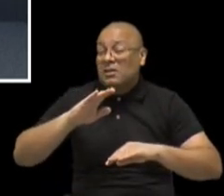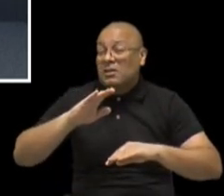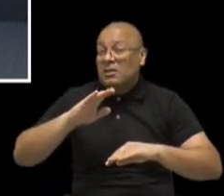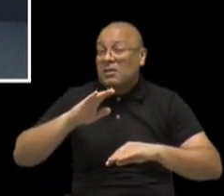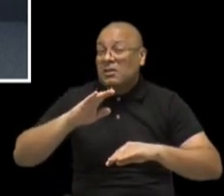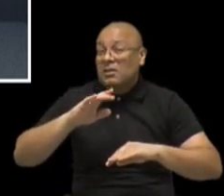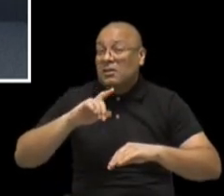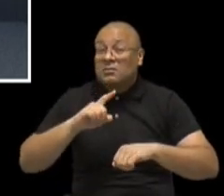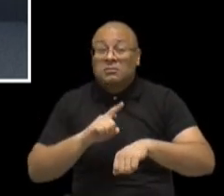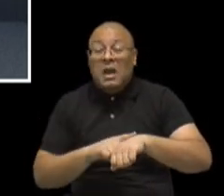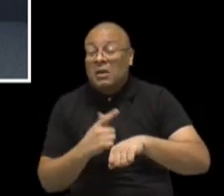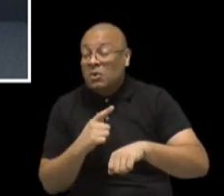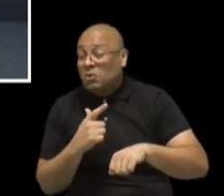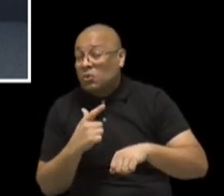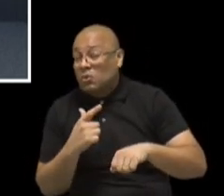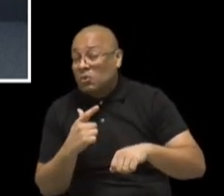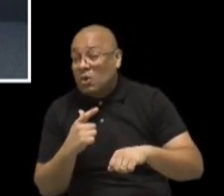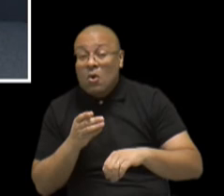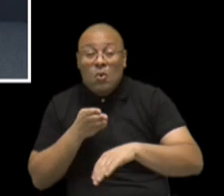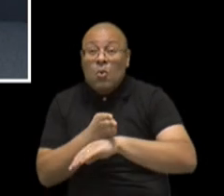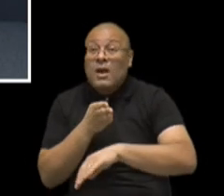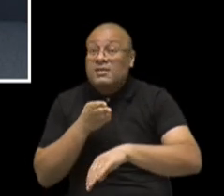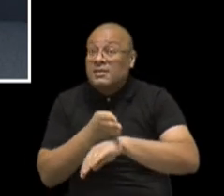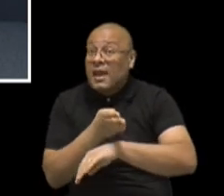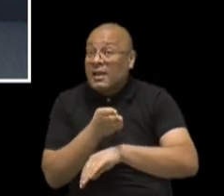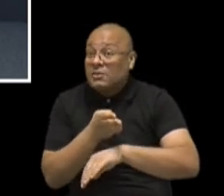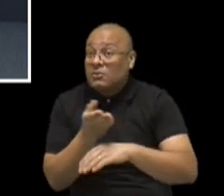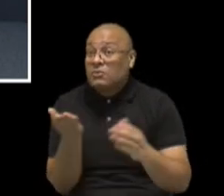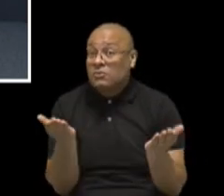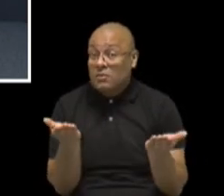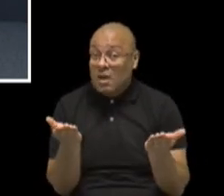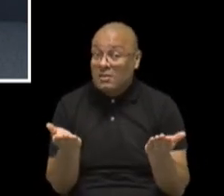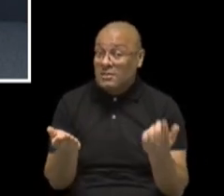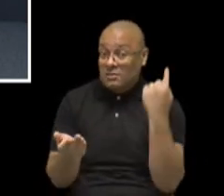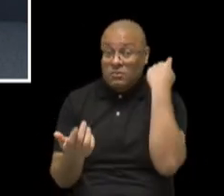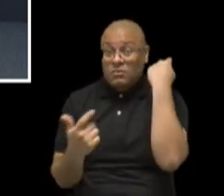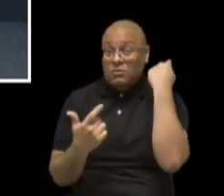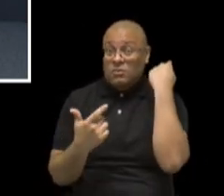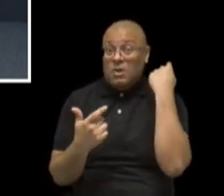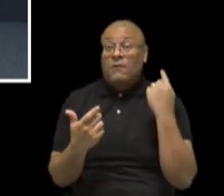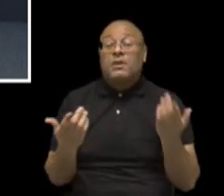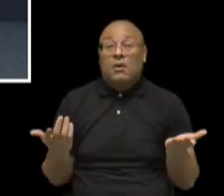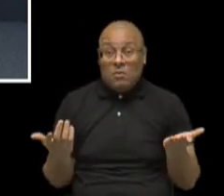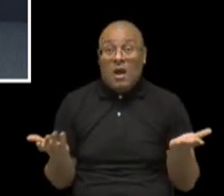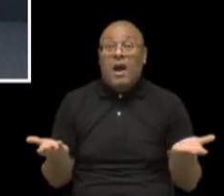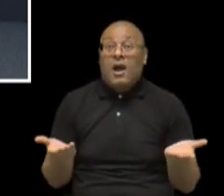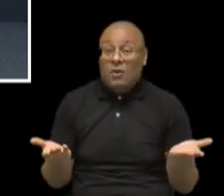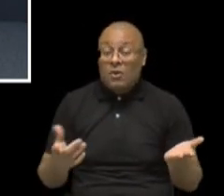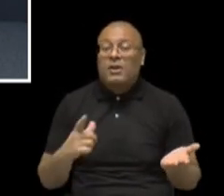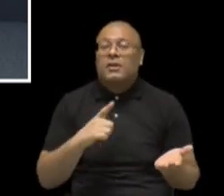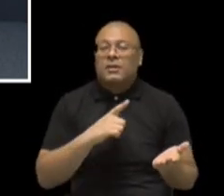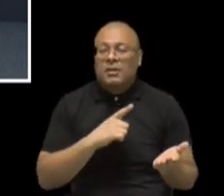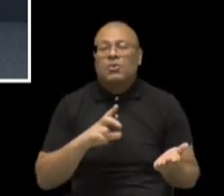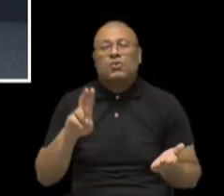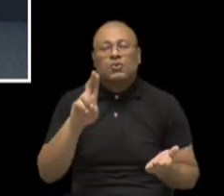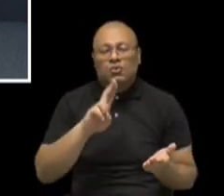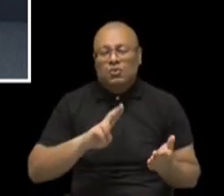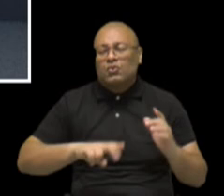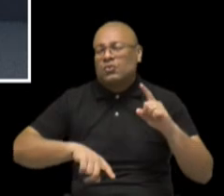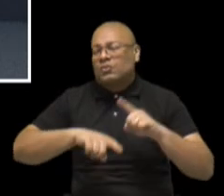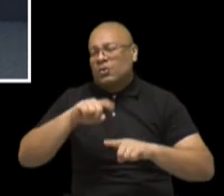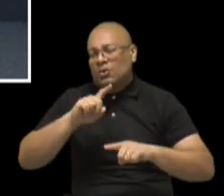time or assets to waste. So we really have to use everything we